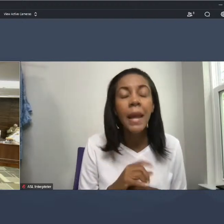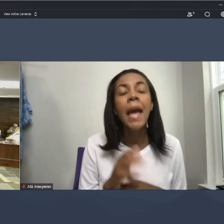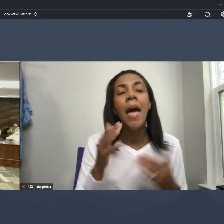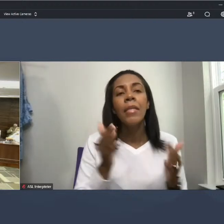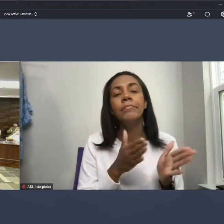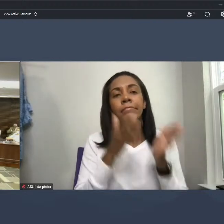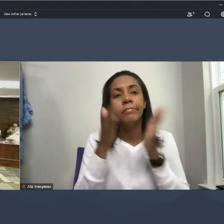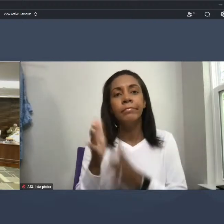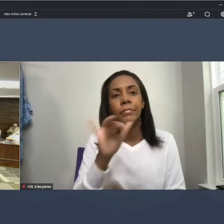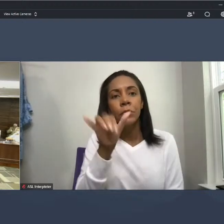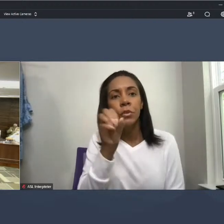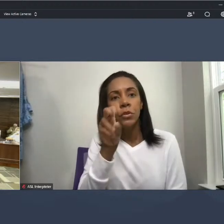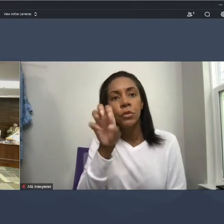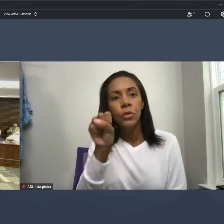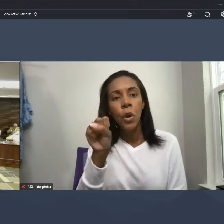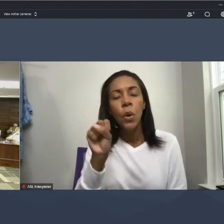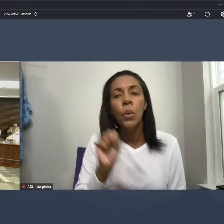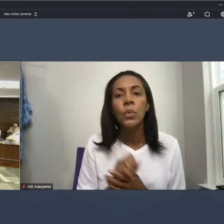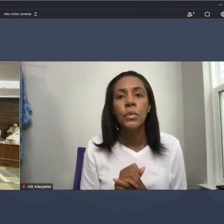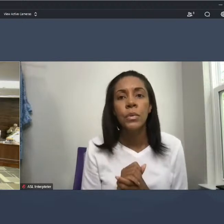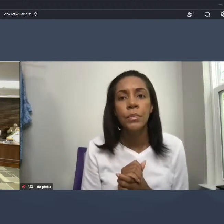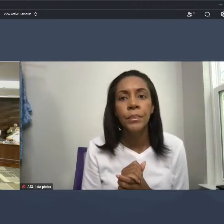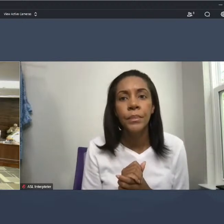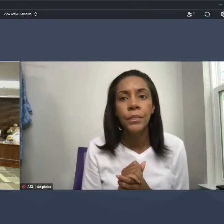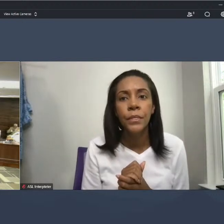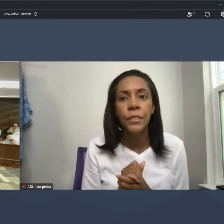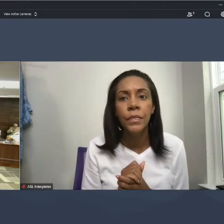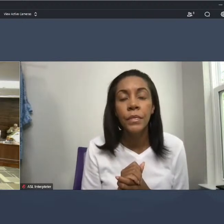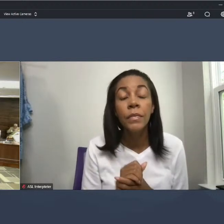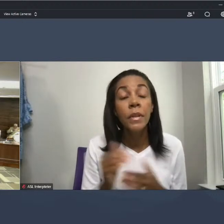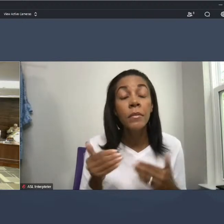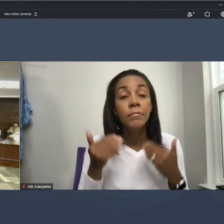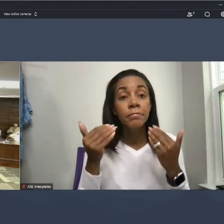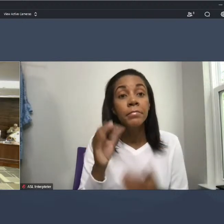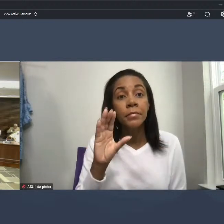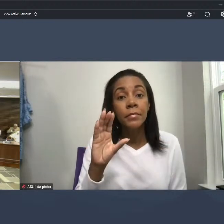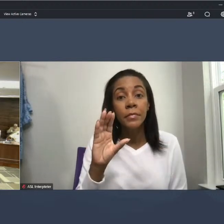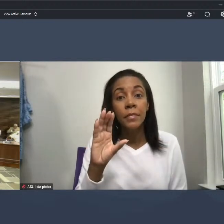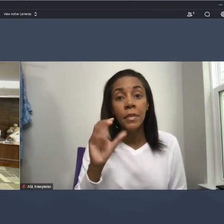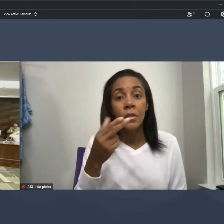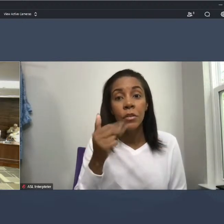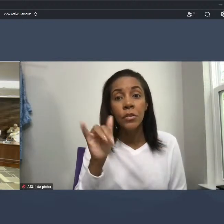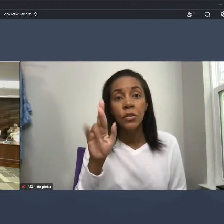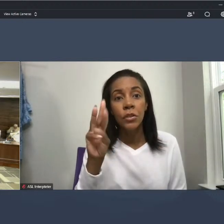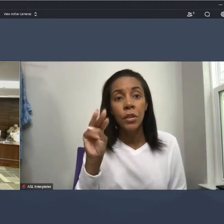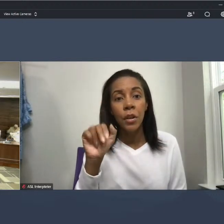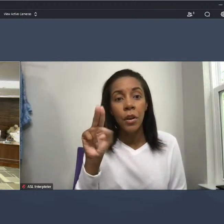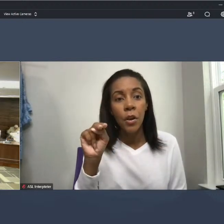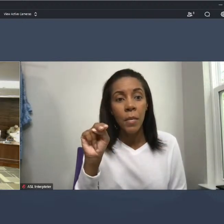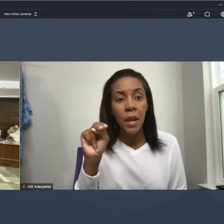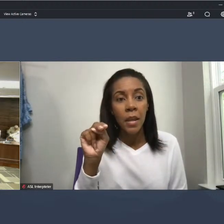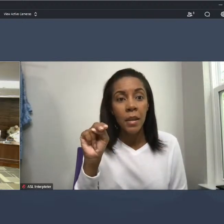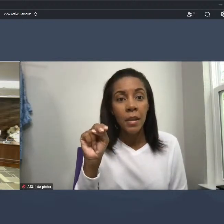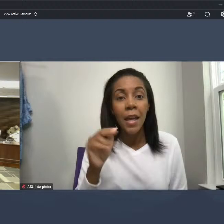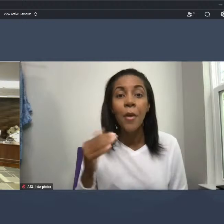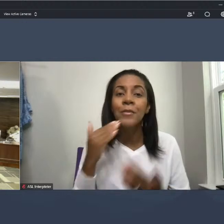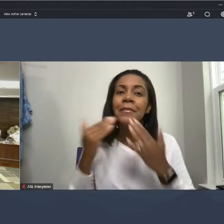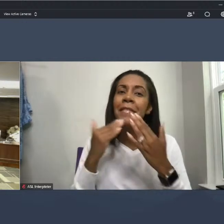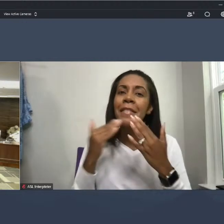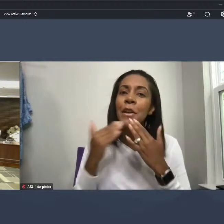got Colvette, Doc, and Jones. Chairman Colvette. Okay. First off, thank you so much for coming